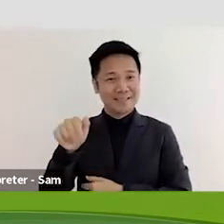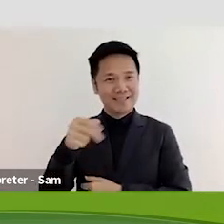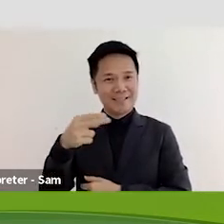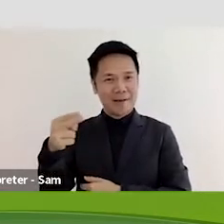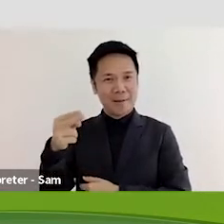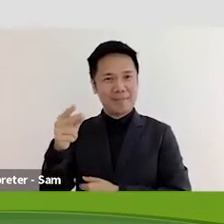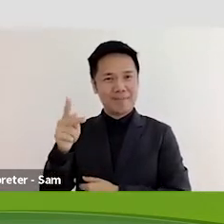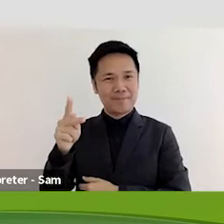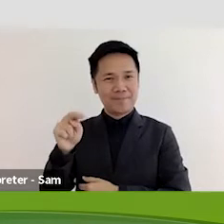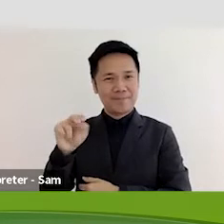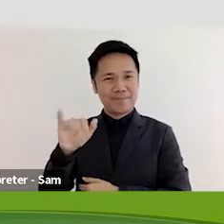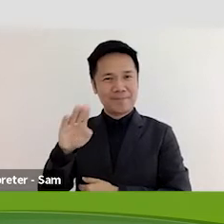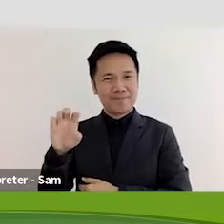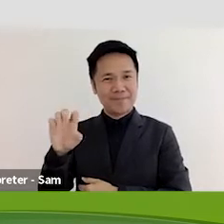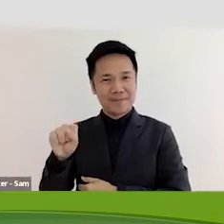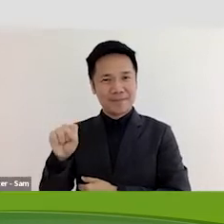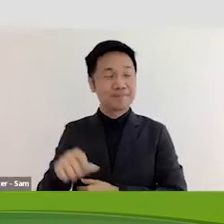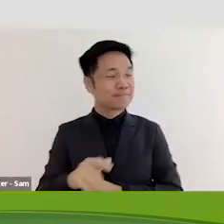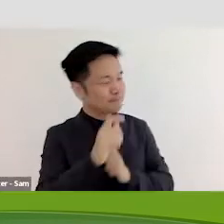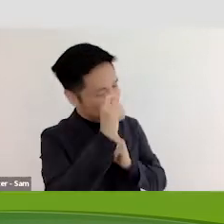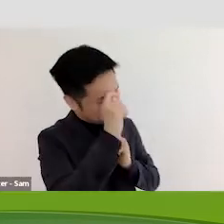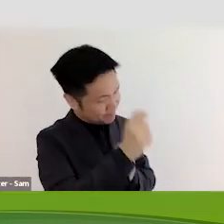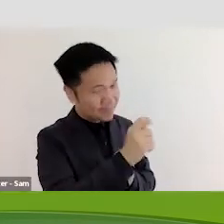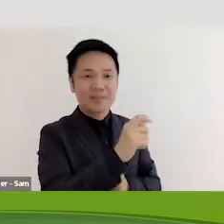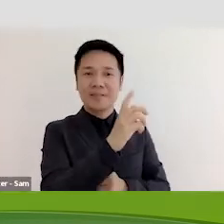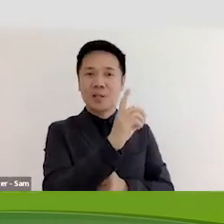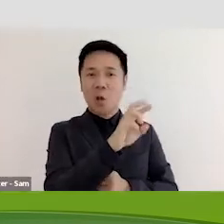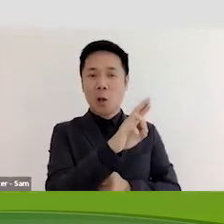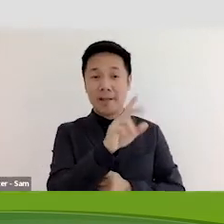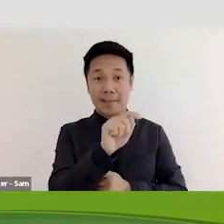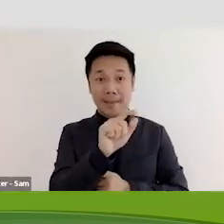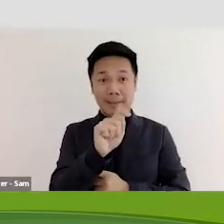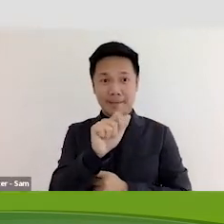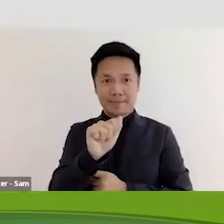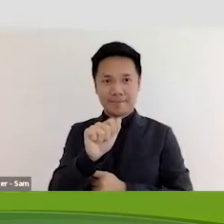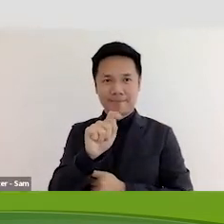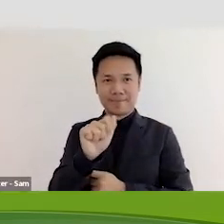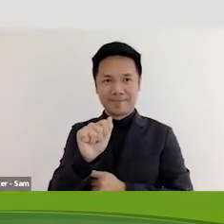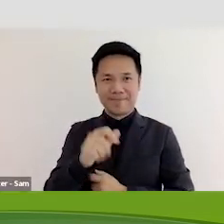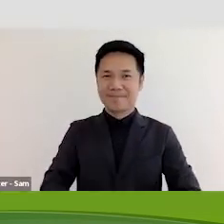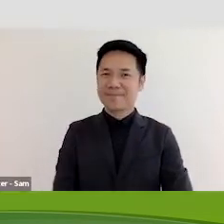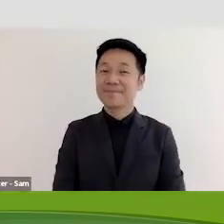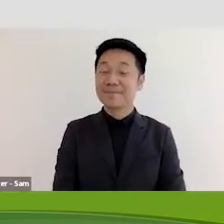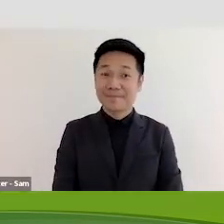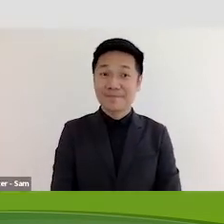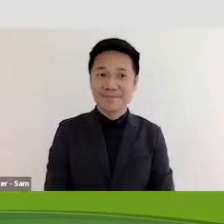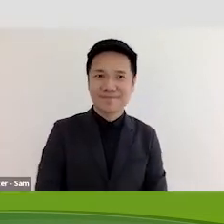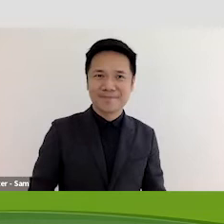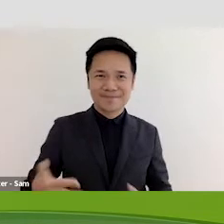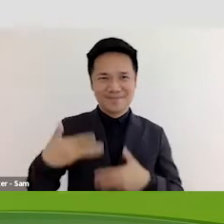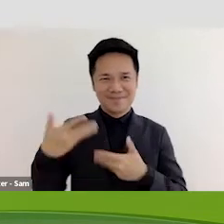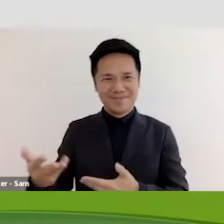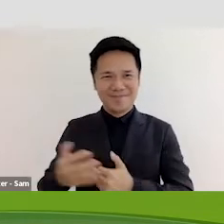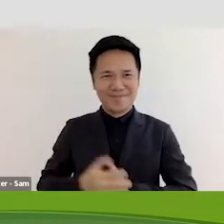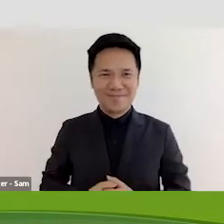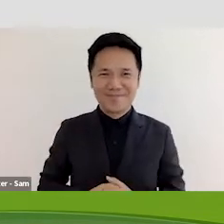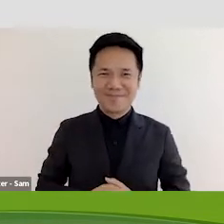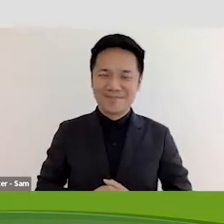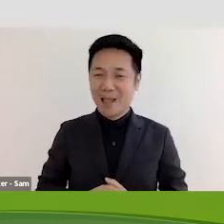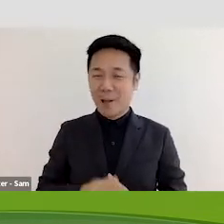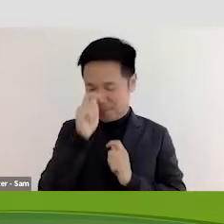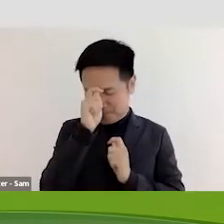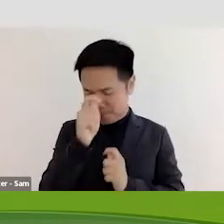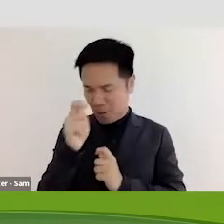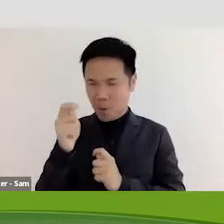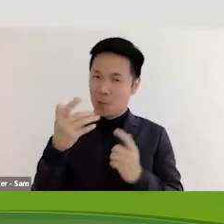Thank you so much, Dr. Tata, for introducing the focus of our session this morning. So distinguished delegates, ladies and gentlemen, good morning and